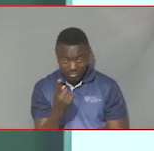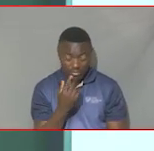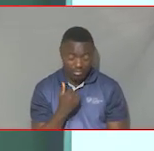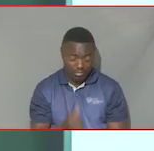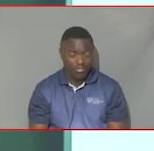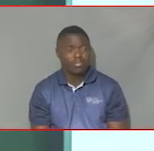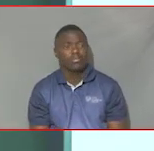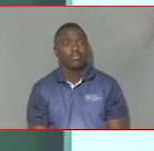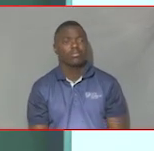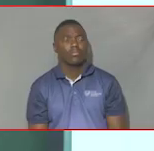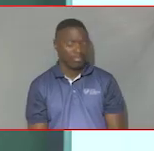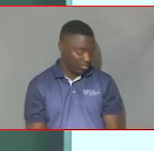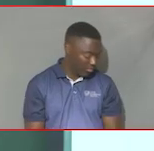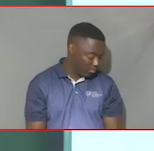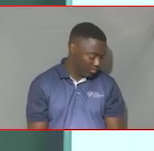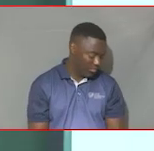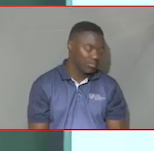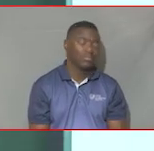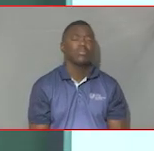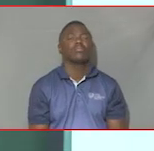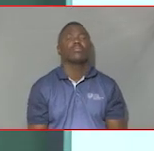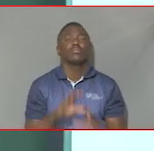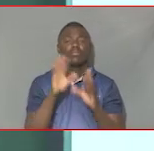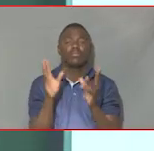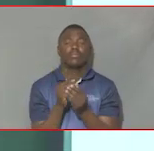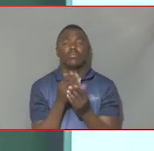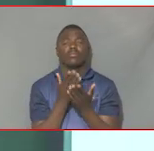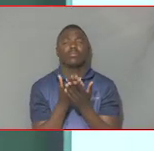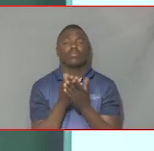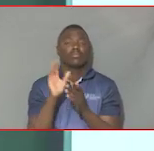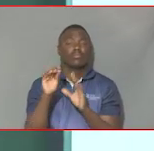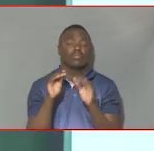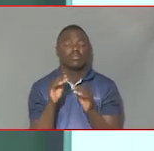I just want to cover all the possible questions that could be asked.